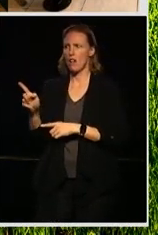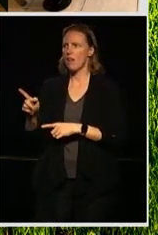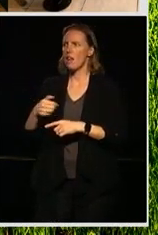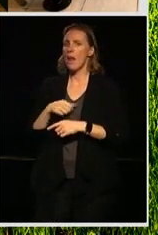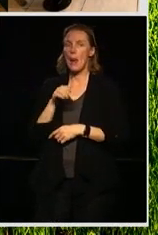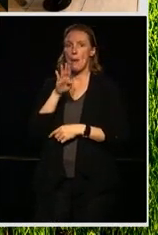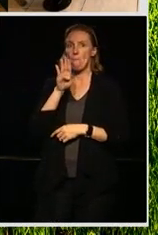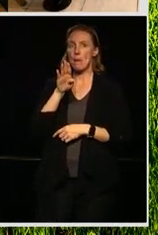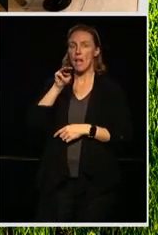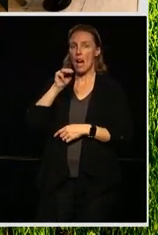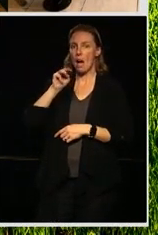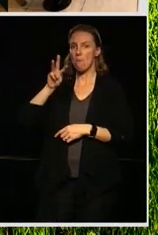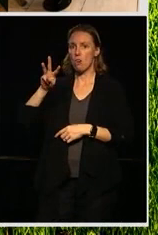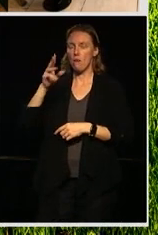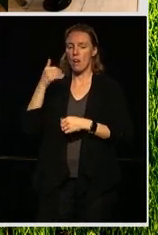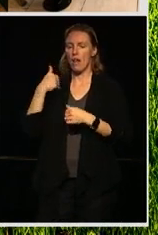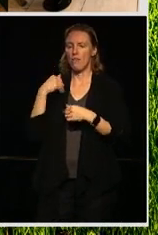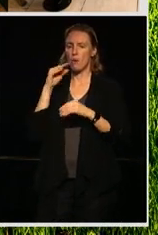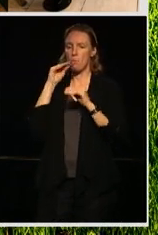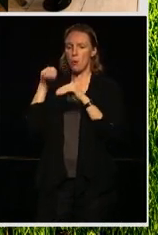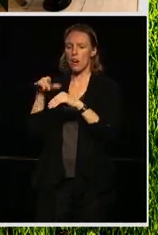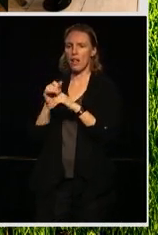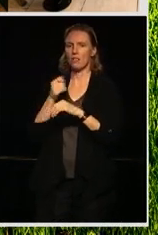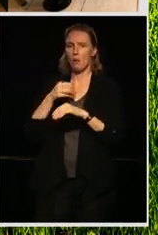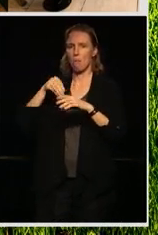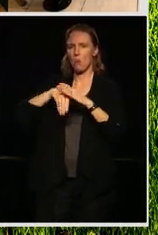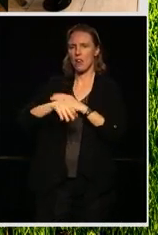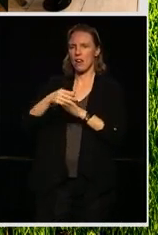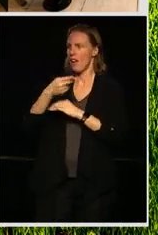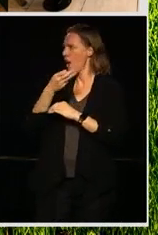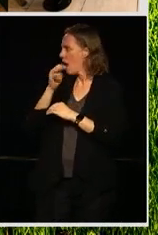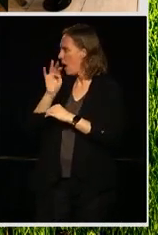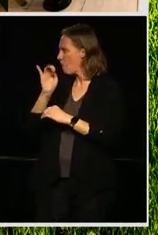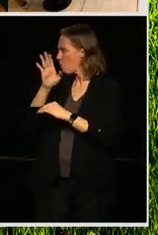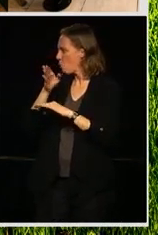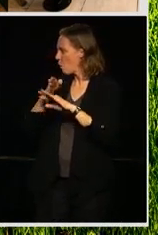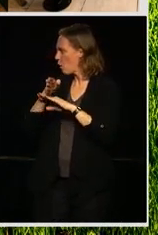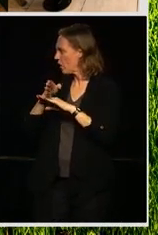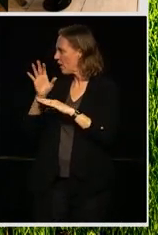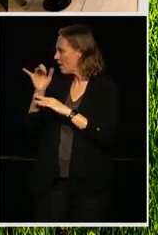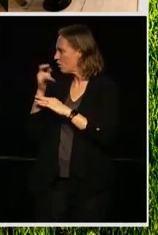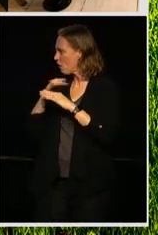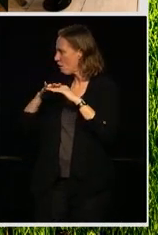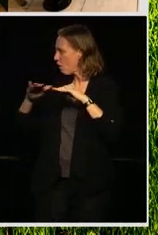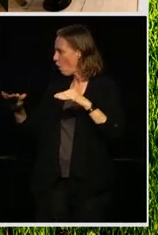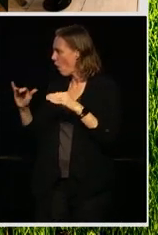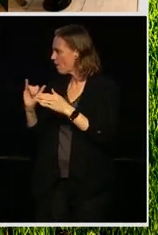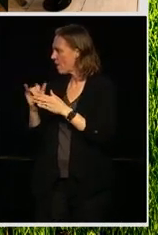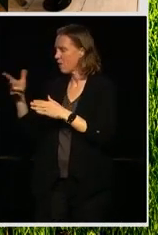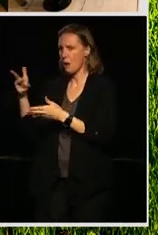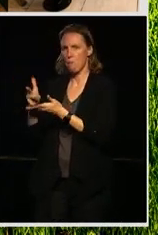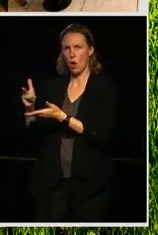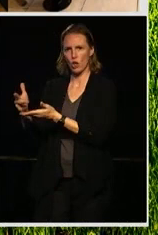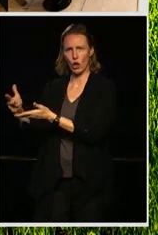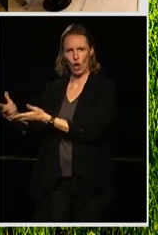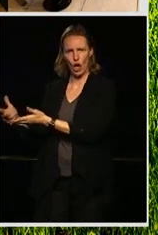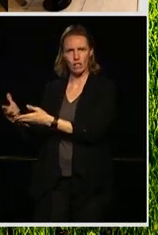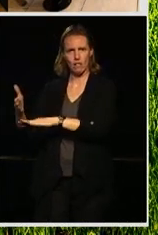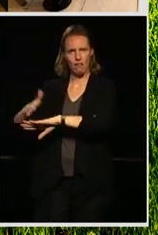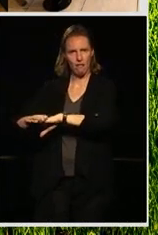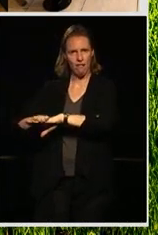electric vehicle line, putting Hempwood as the floor, as you see in the photo, that they park their cars on top